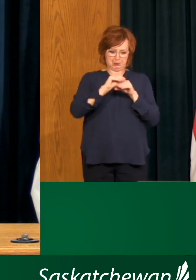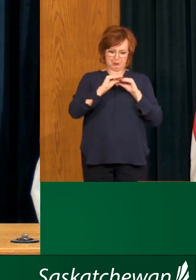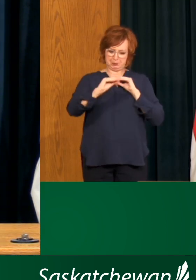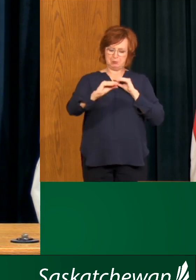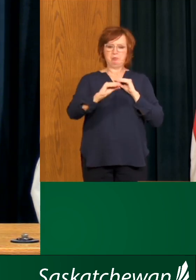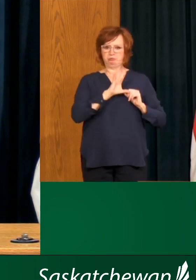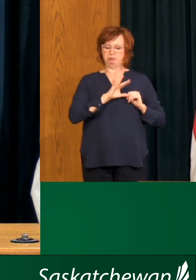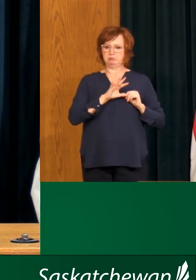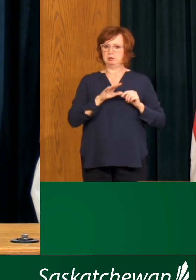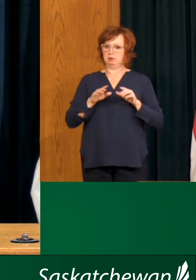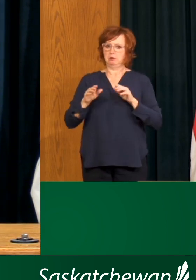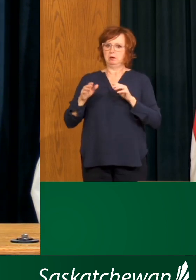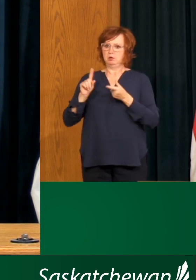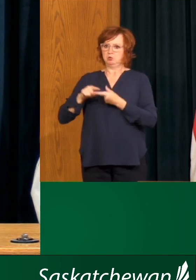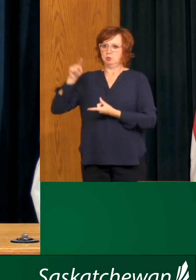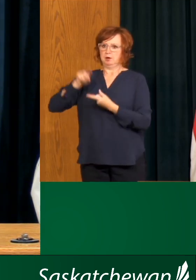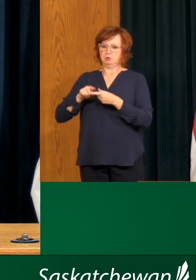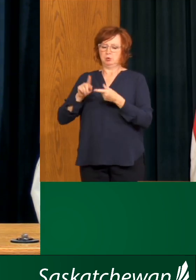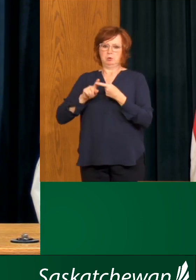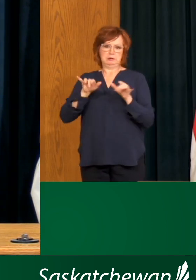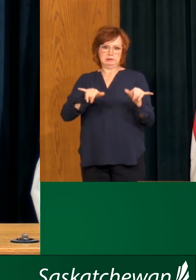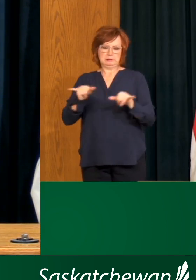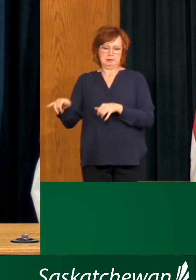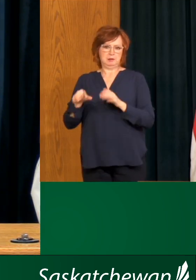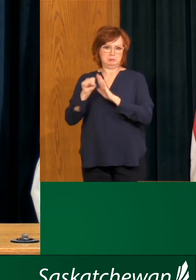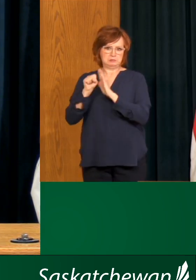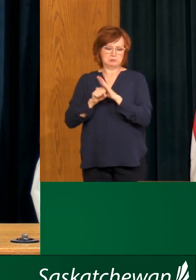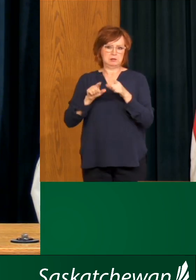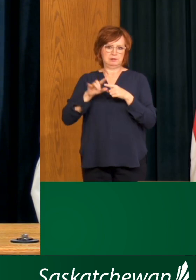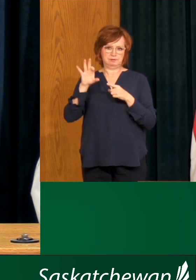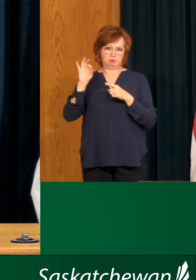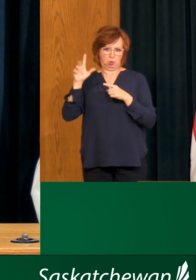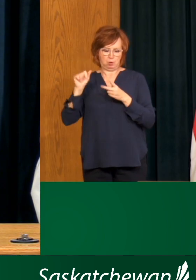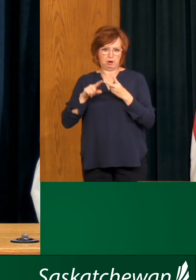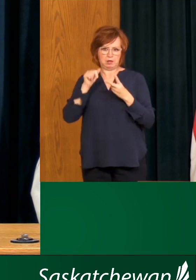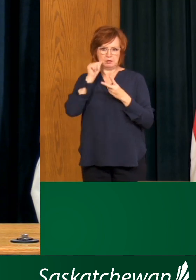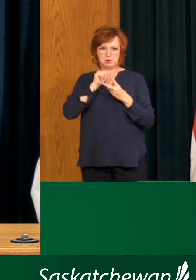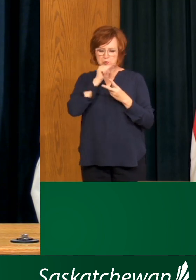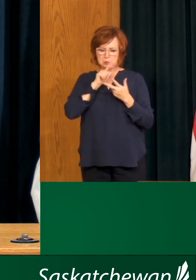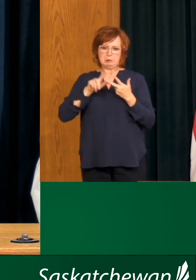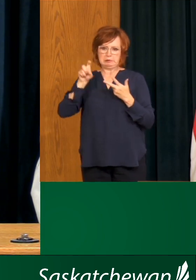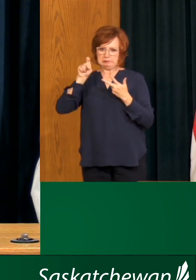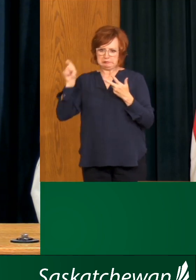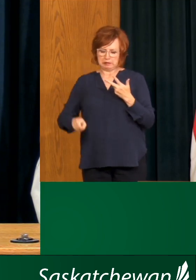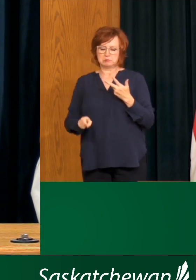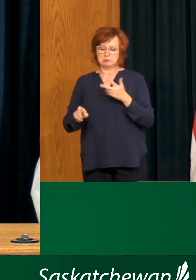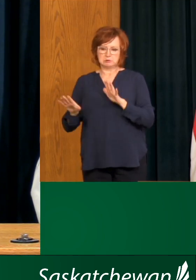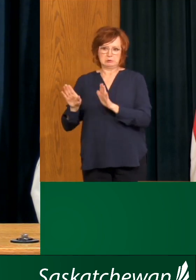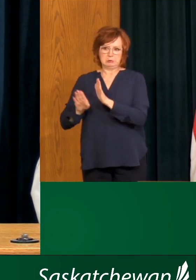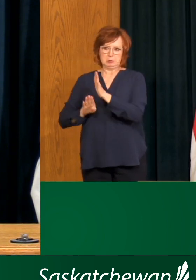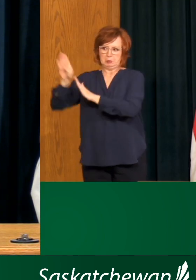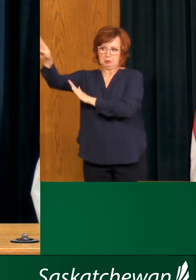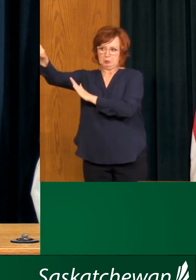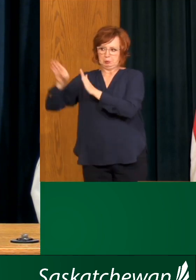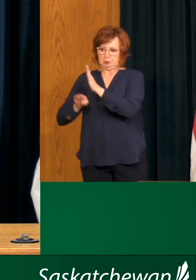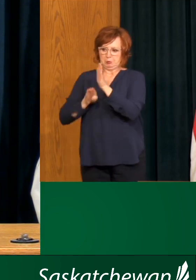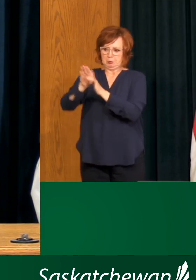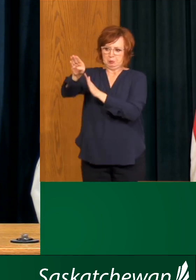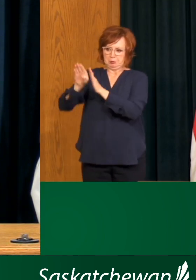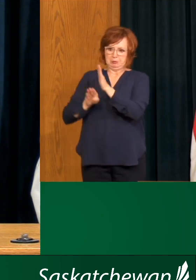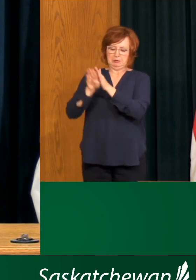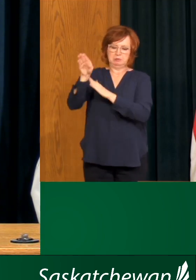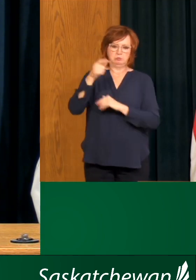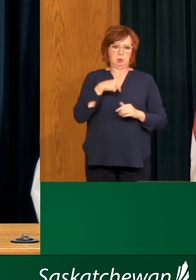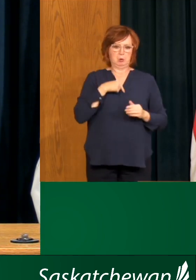Arizona. It's how we will keep everything open and life in Saskatchewan as close to normal as possible in the weeks and months